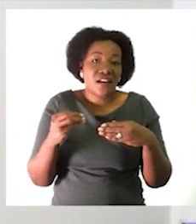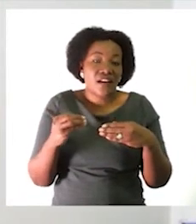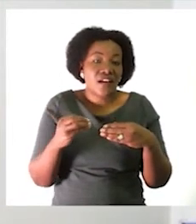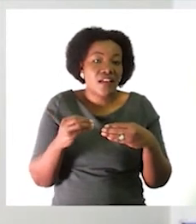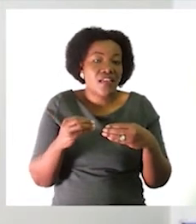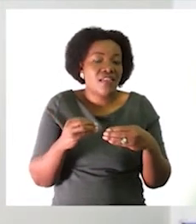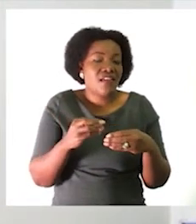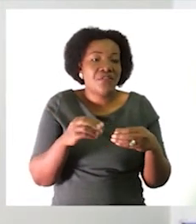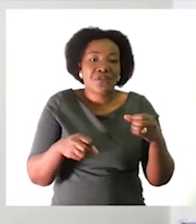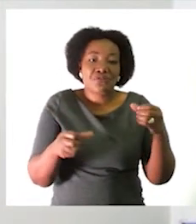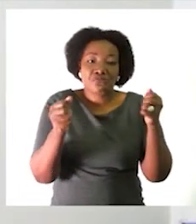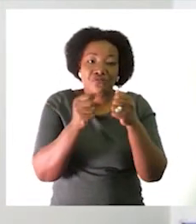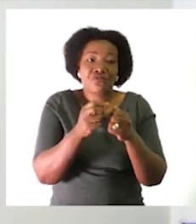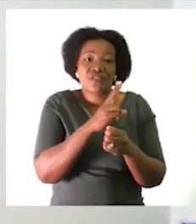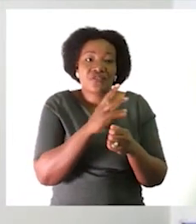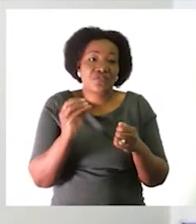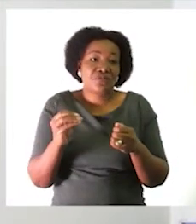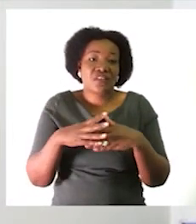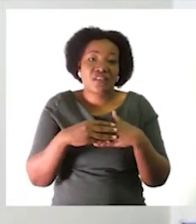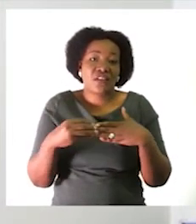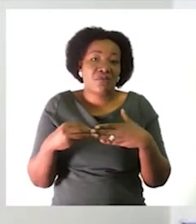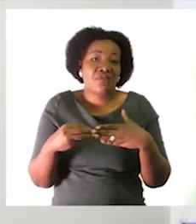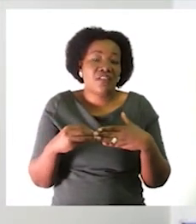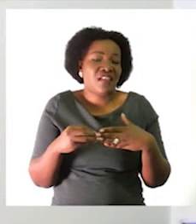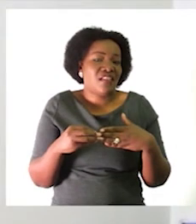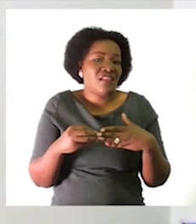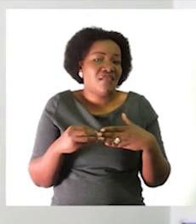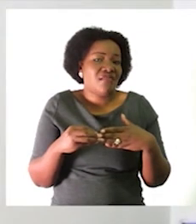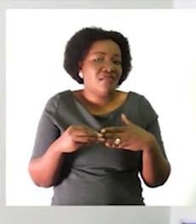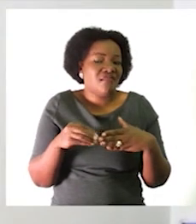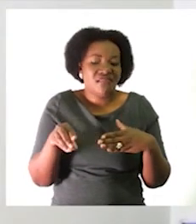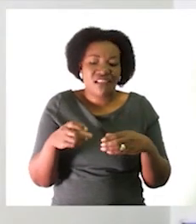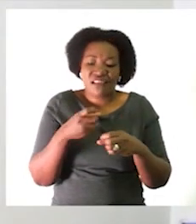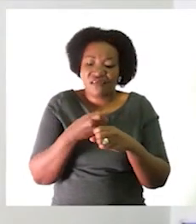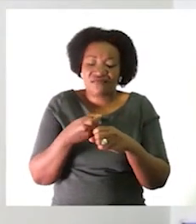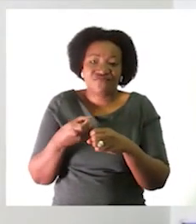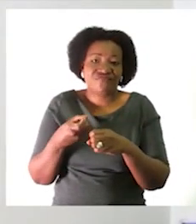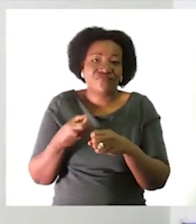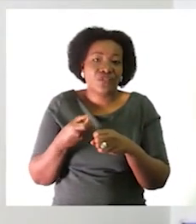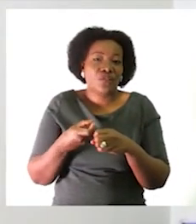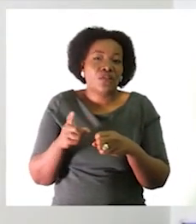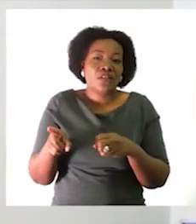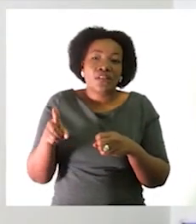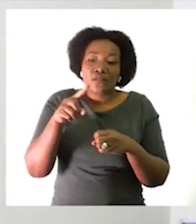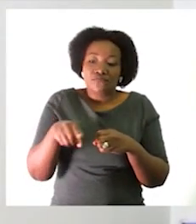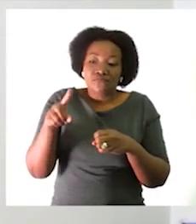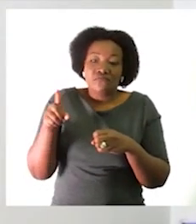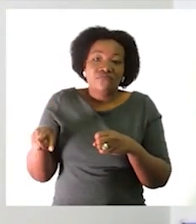of $20. And then we have 2 circles there for the coins